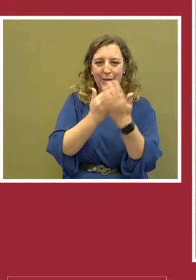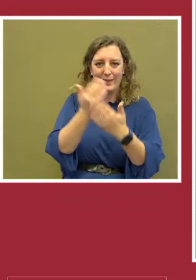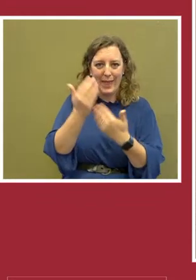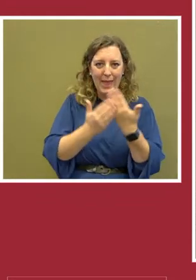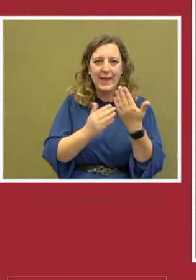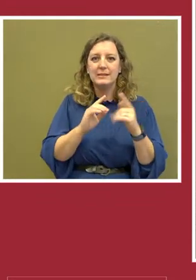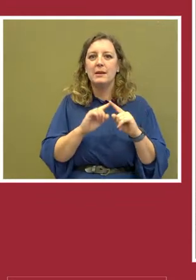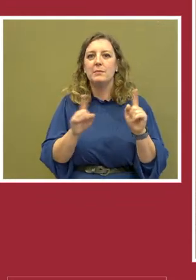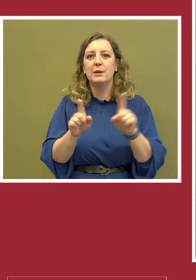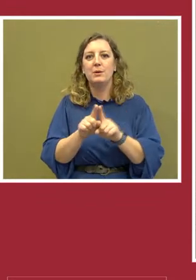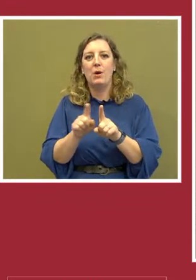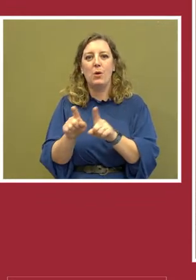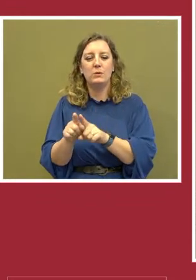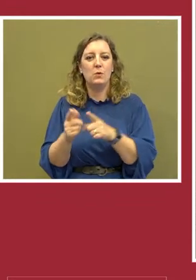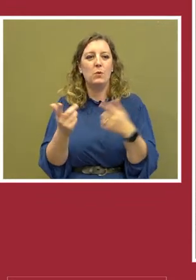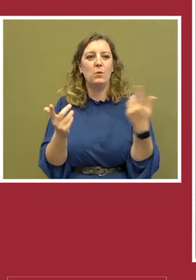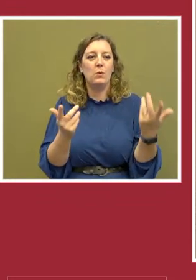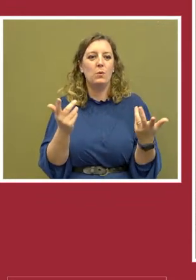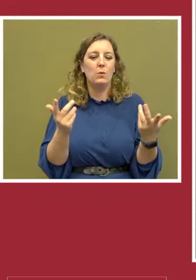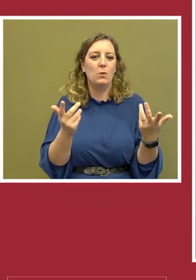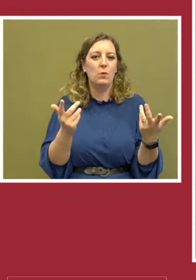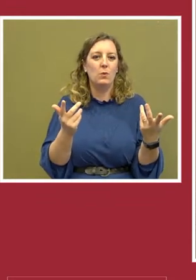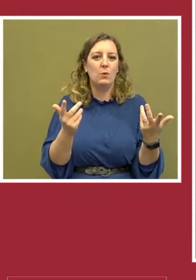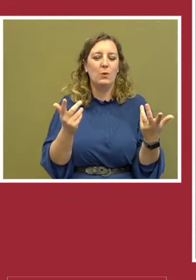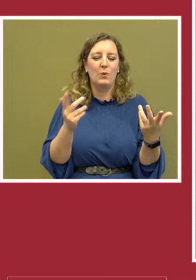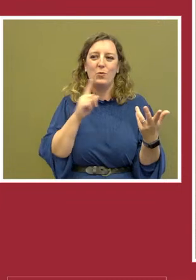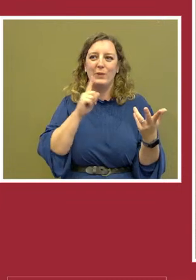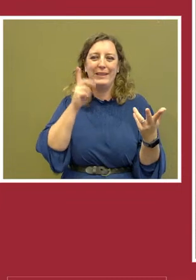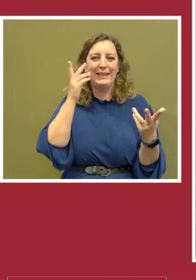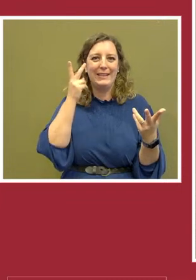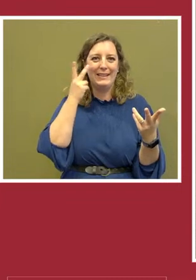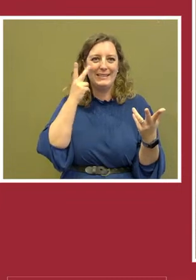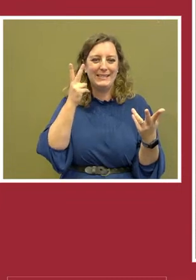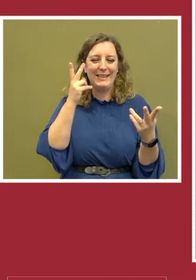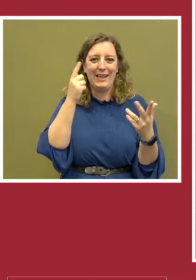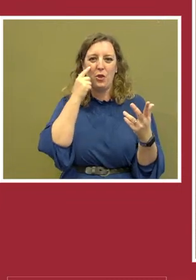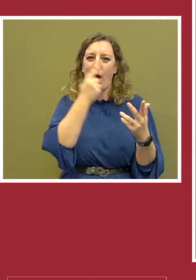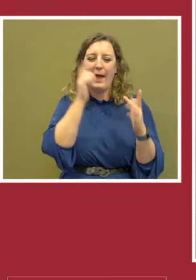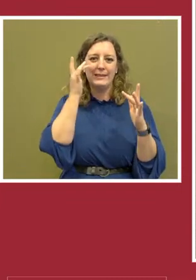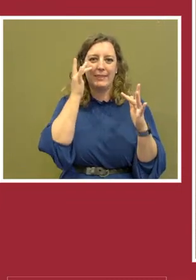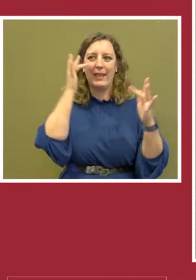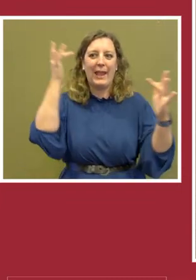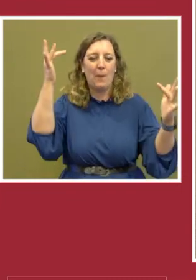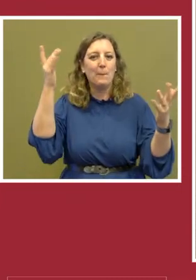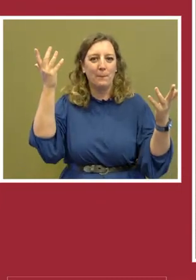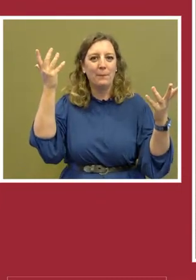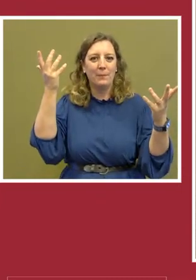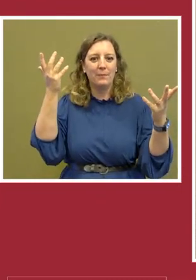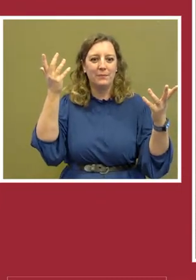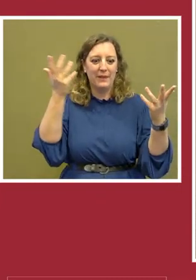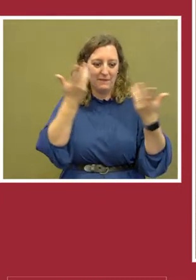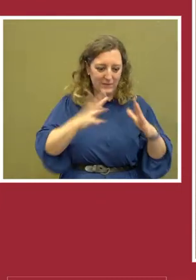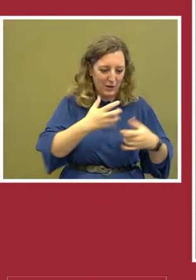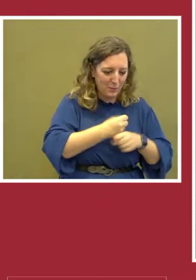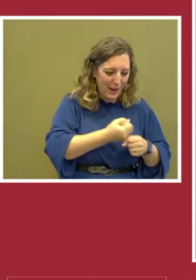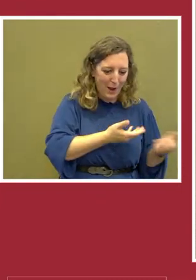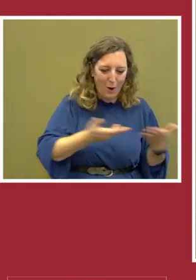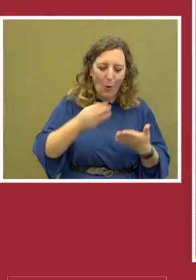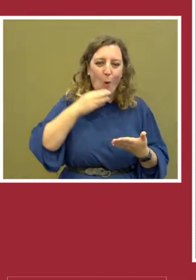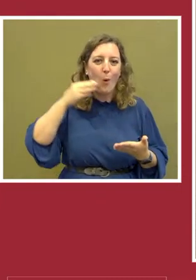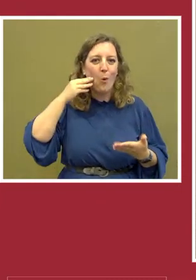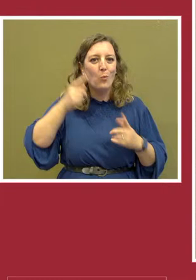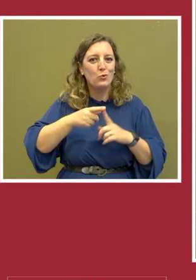also just light up. You can see it in their eyes when they've made something they get to take home to their mom or their